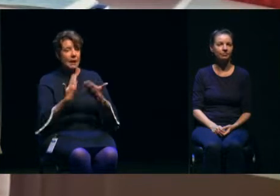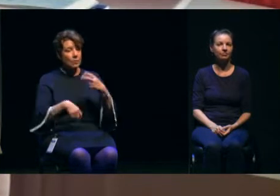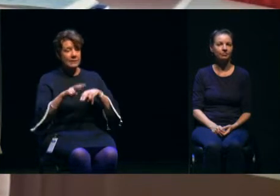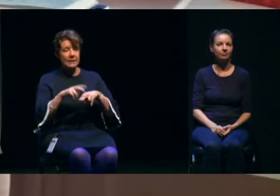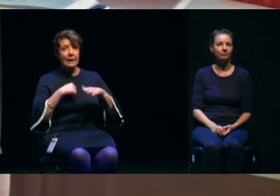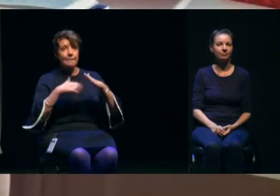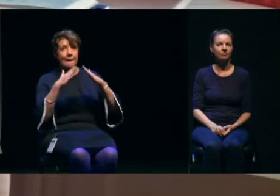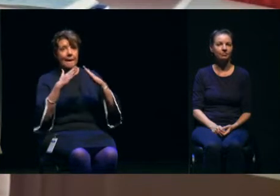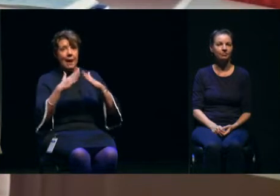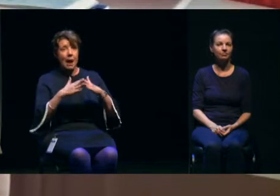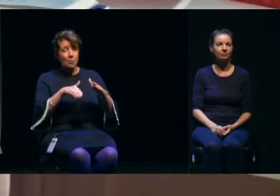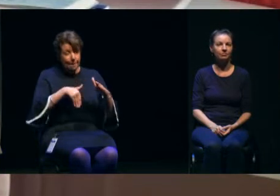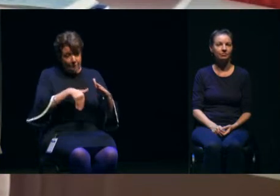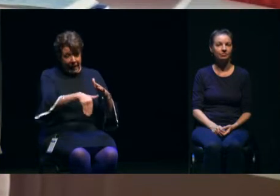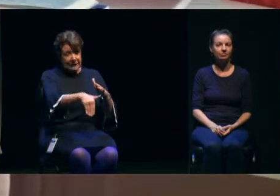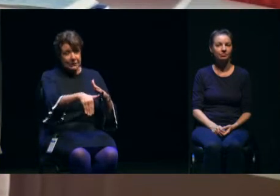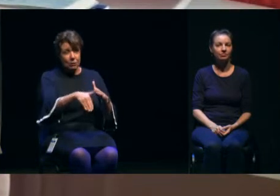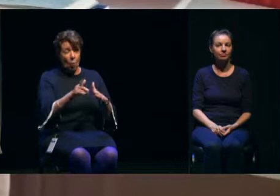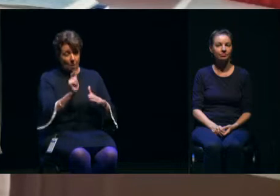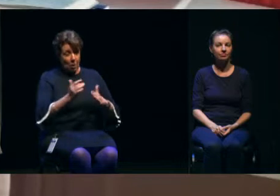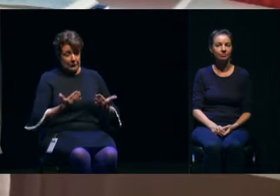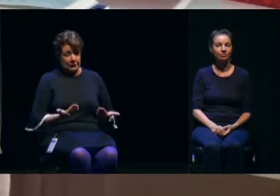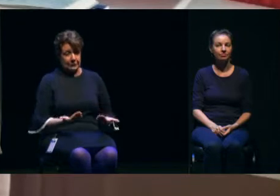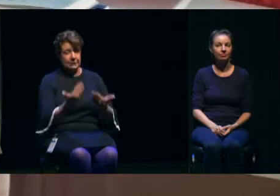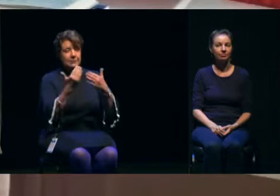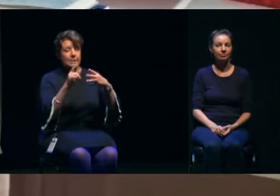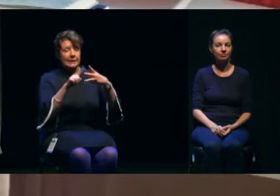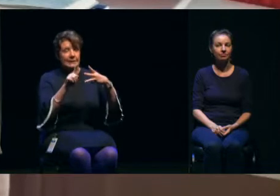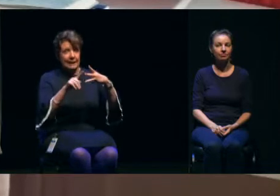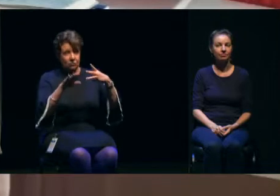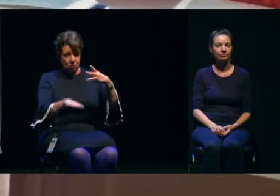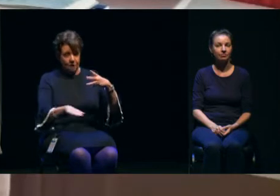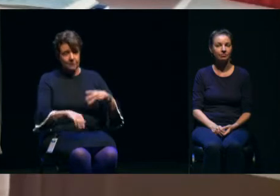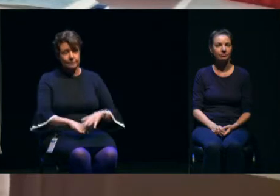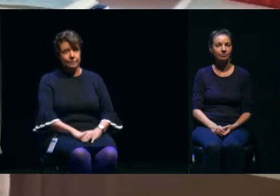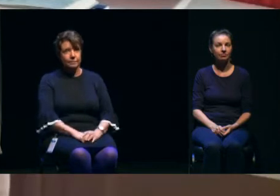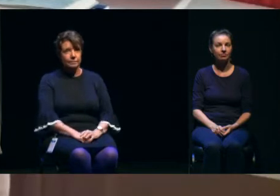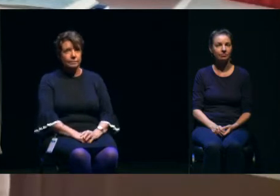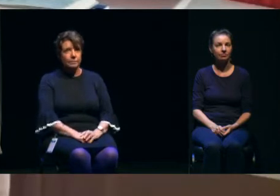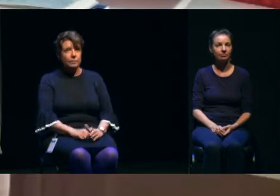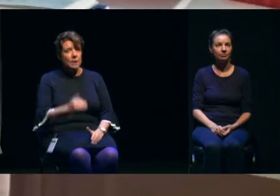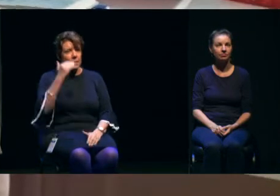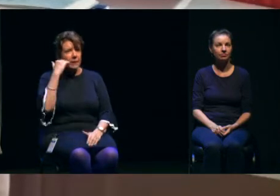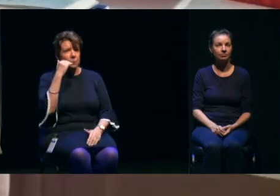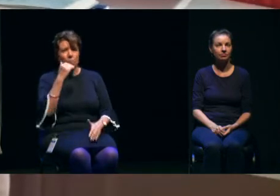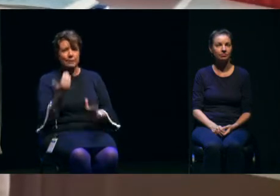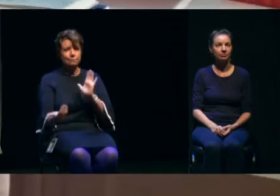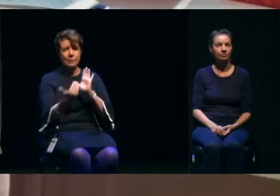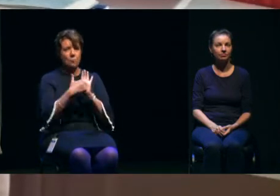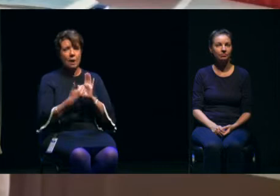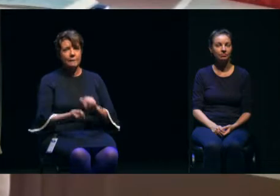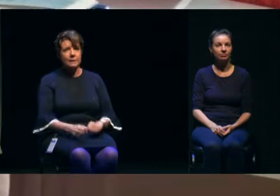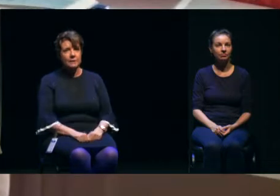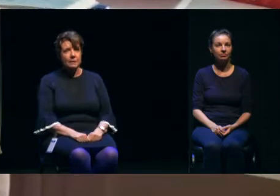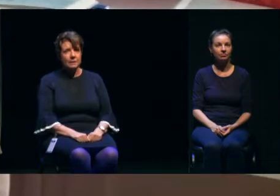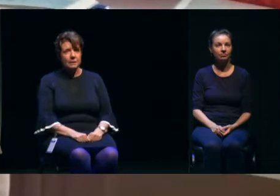house, super pregnant. I was ready to give birth to my second child. And this woman showed up, and she was